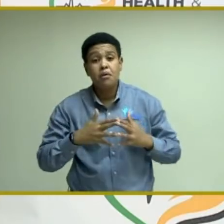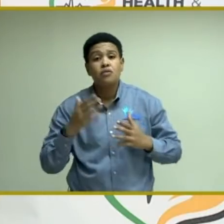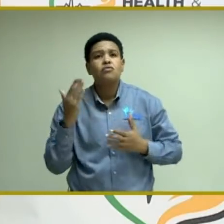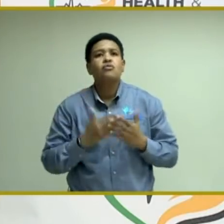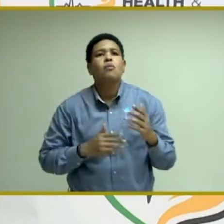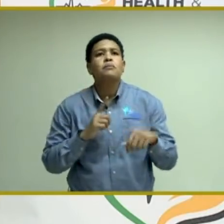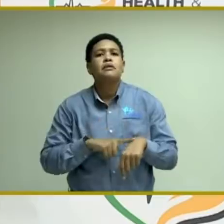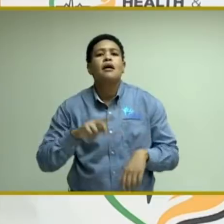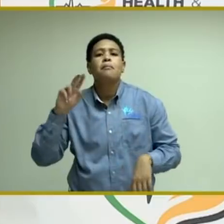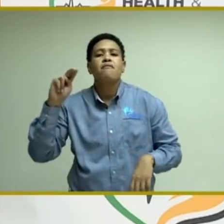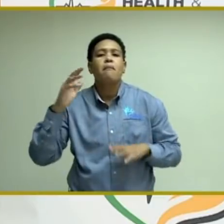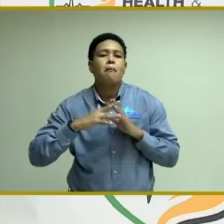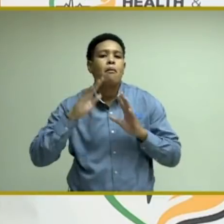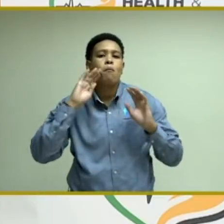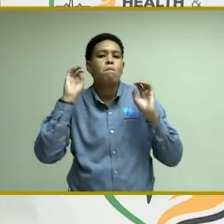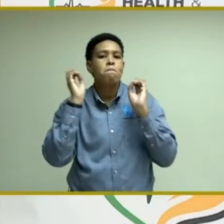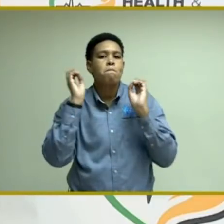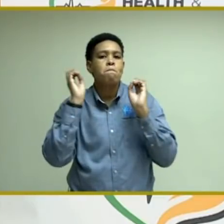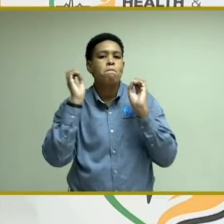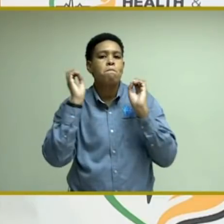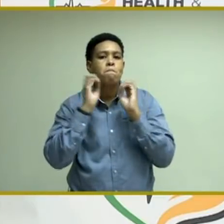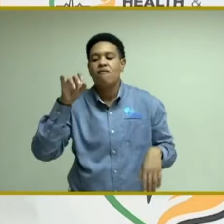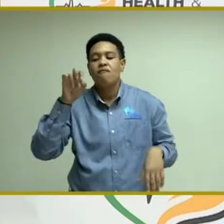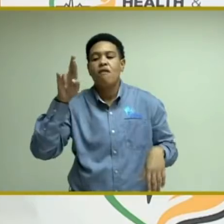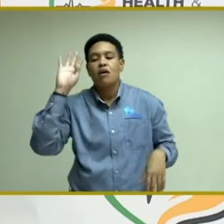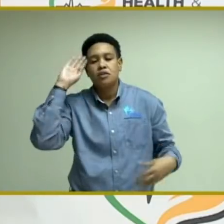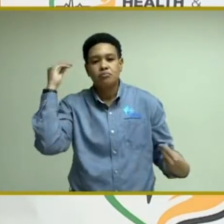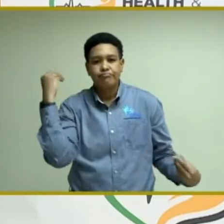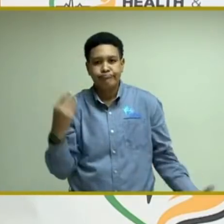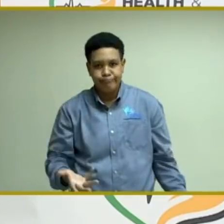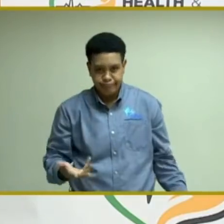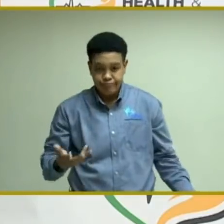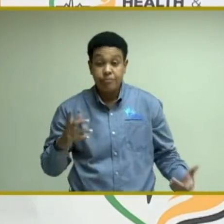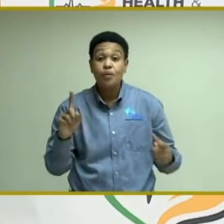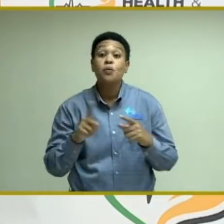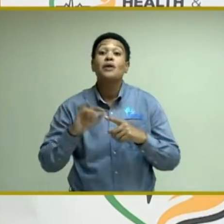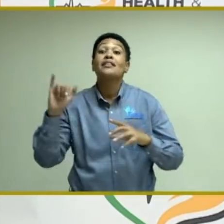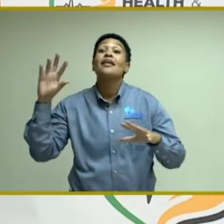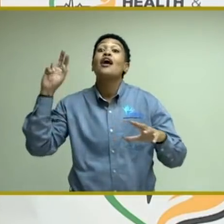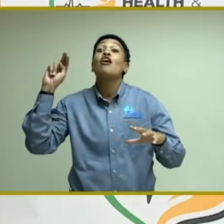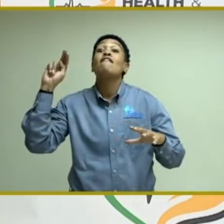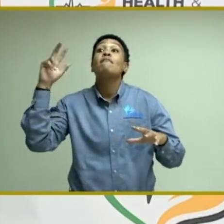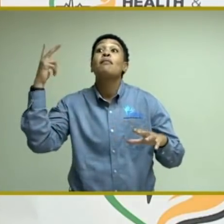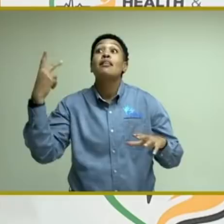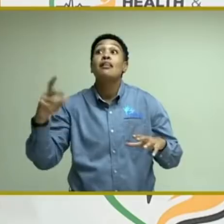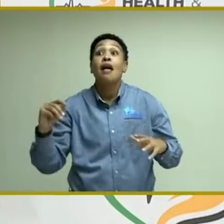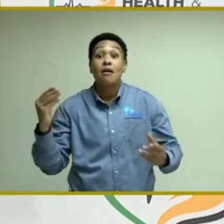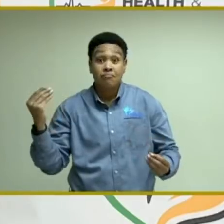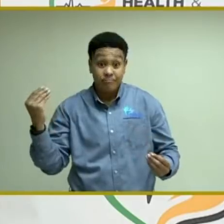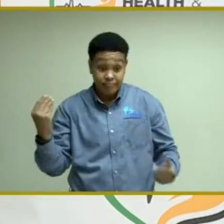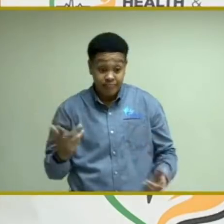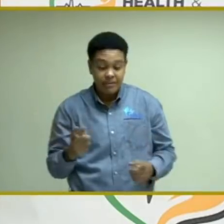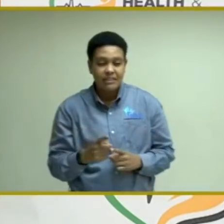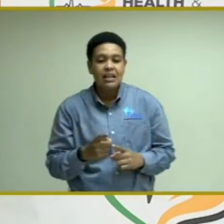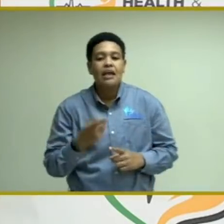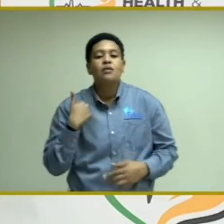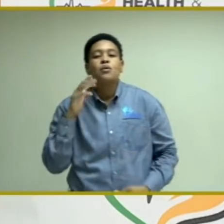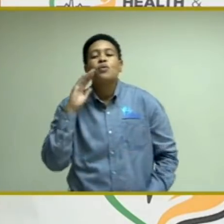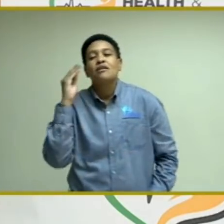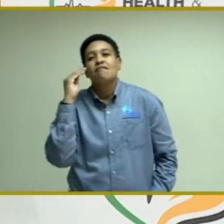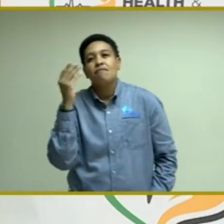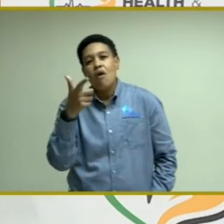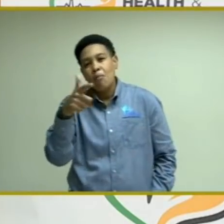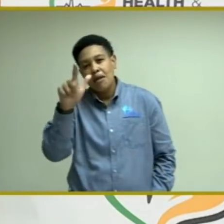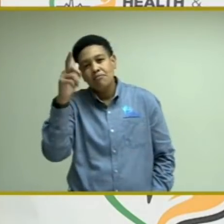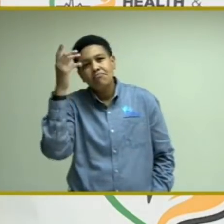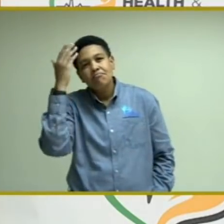November. And of course, when that date is determined, we will make you aware